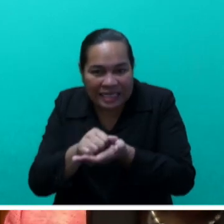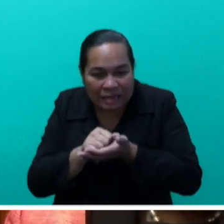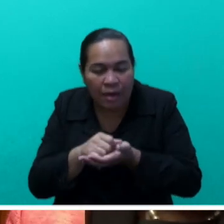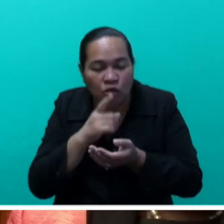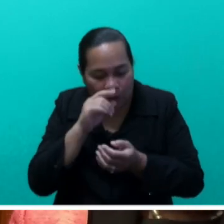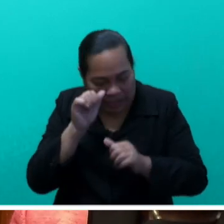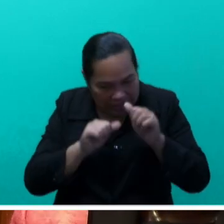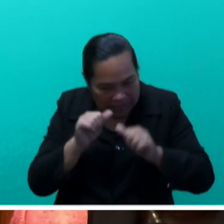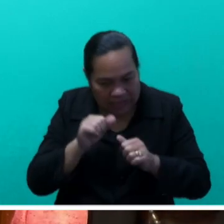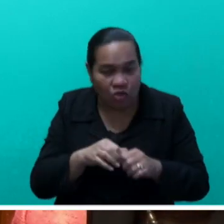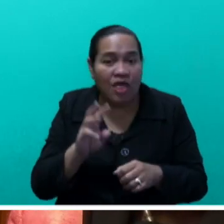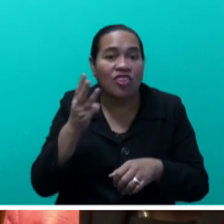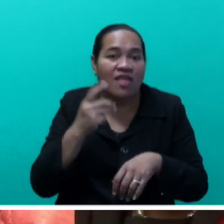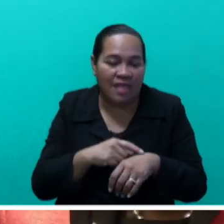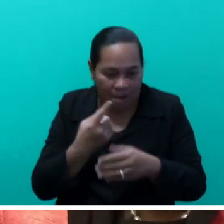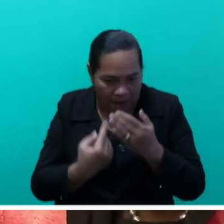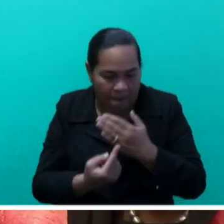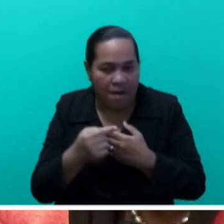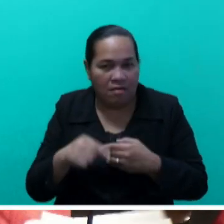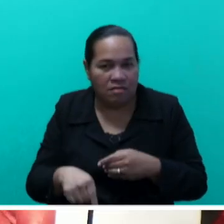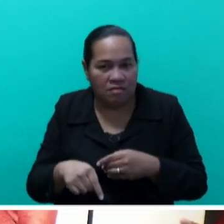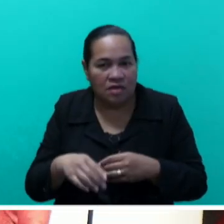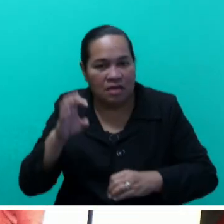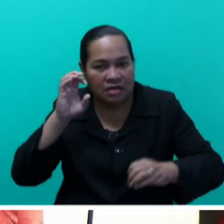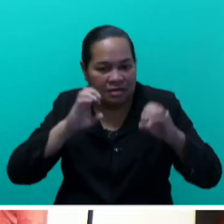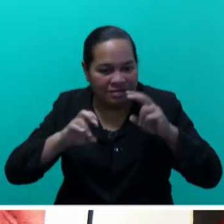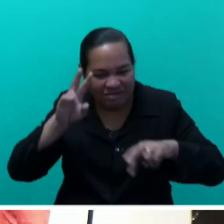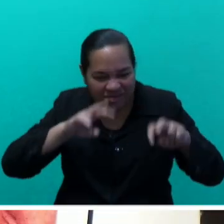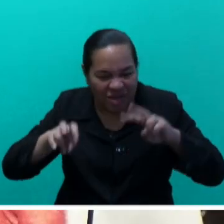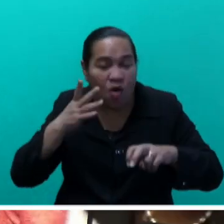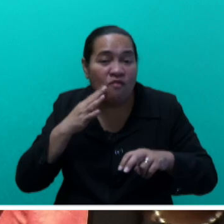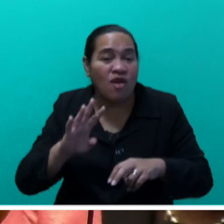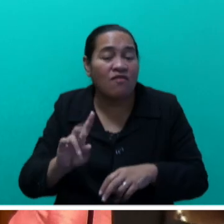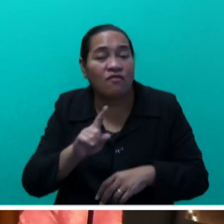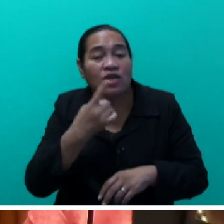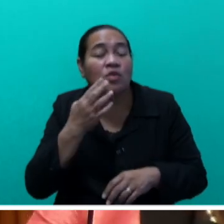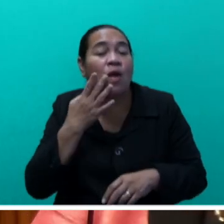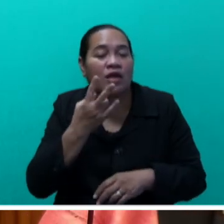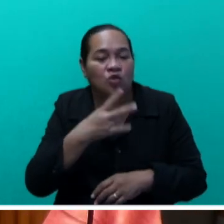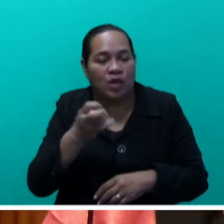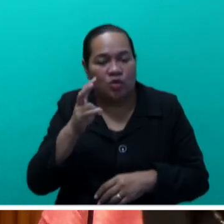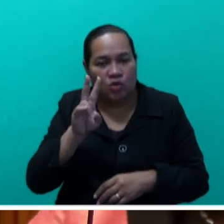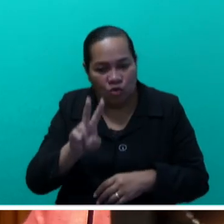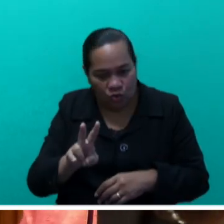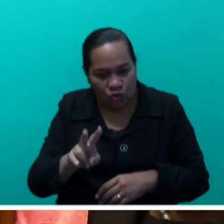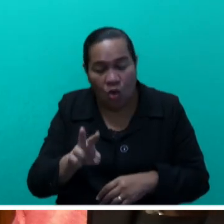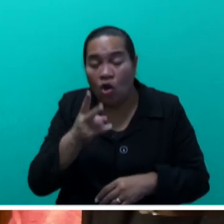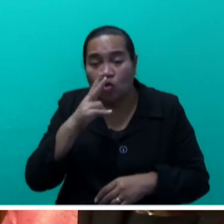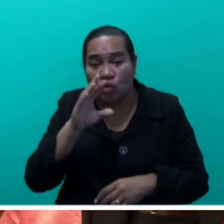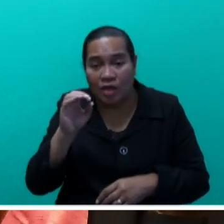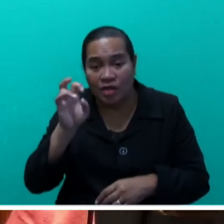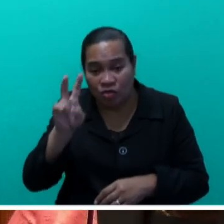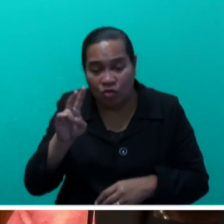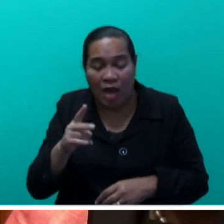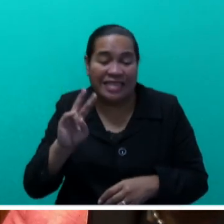that a STEP survey in Fiji. The first one was carried out in 2002, and the second survey in